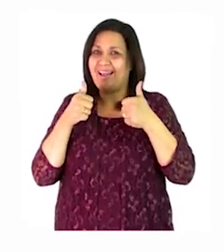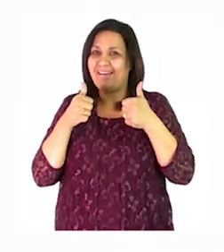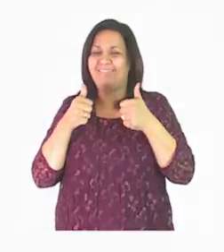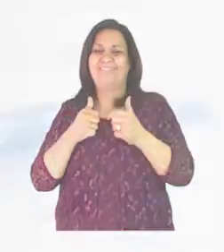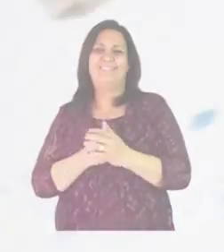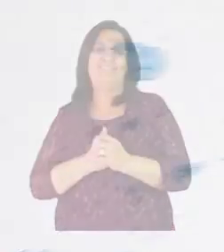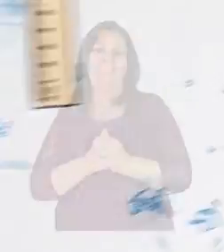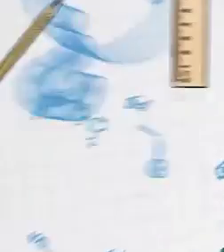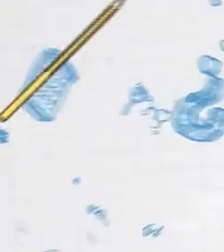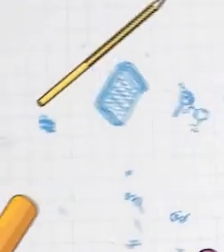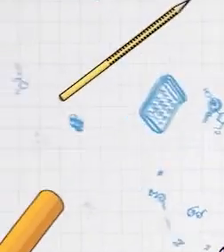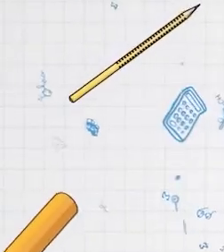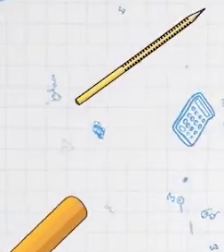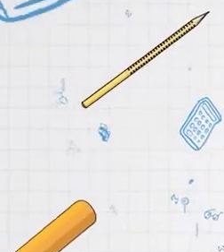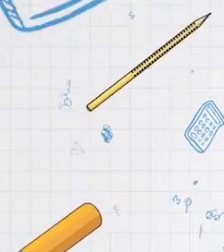girls.